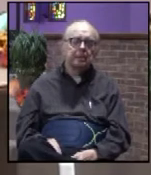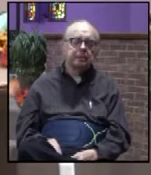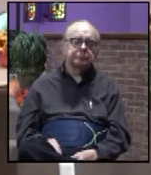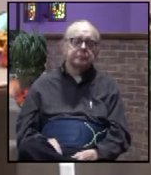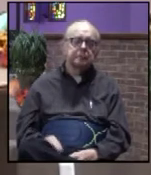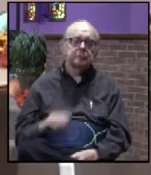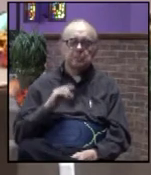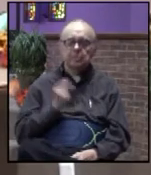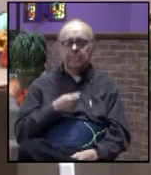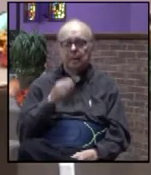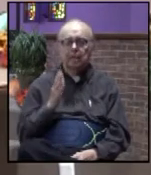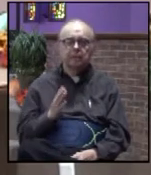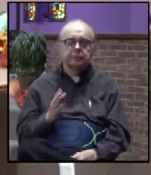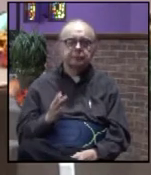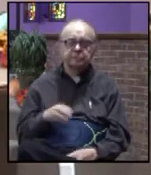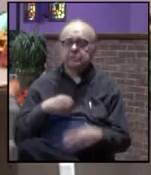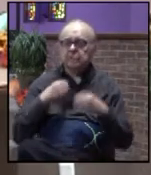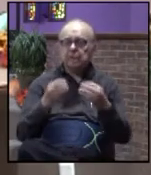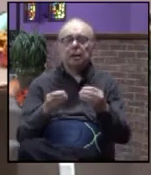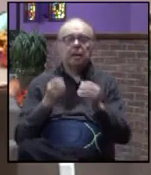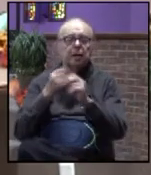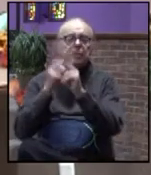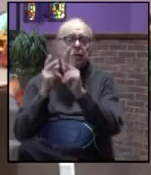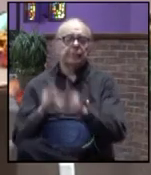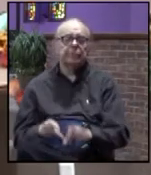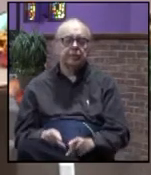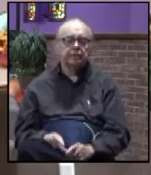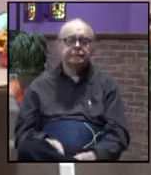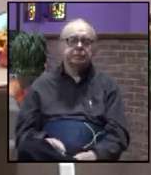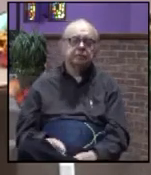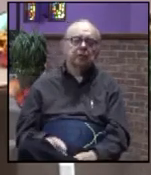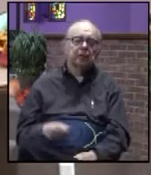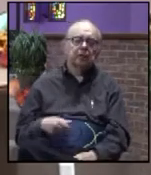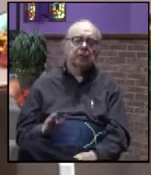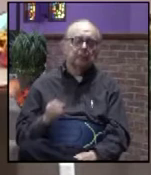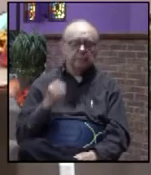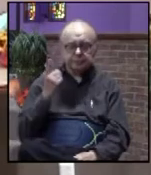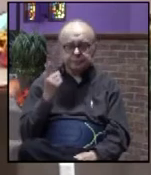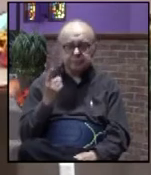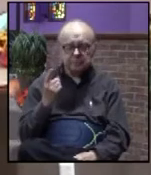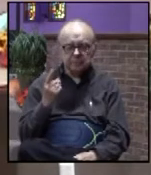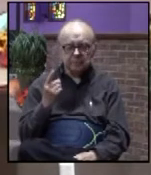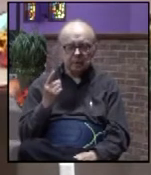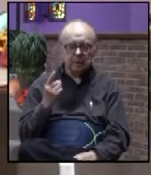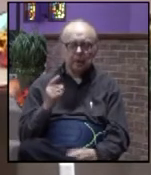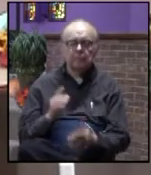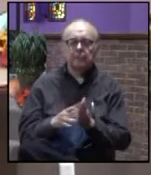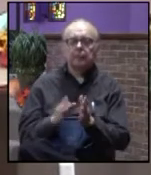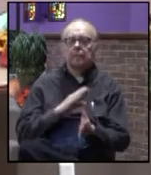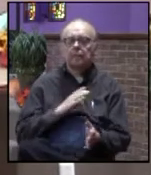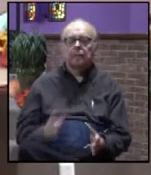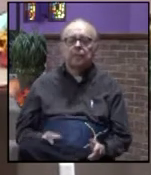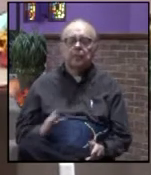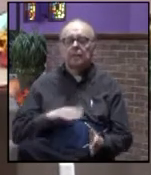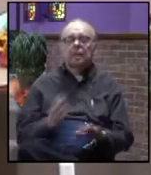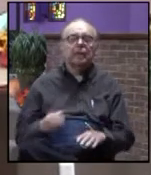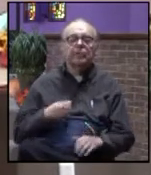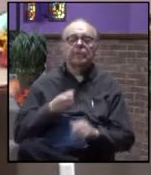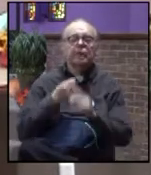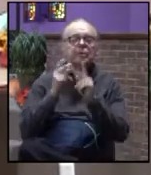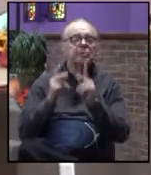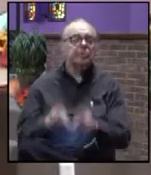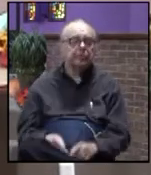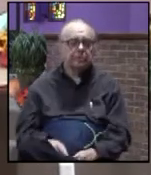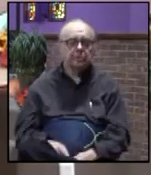The grace of God has been extended to each and every one of us to let us understand that Jesus Christ died for each and every one of